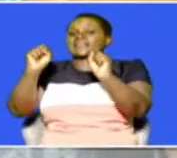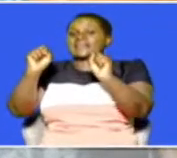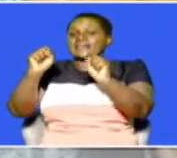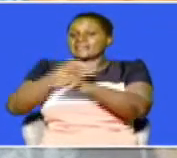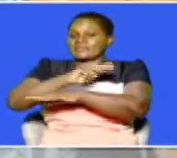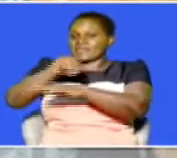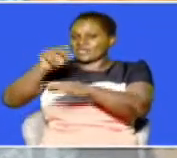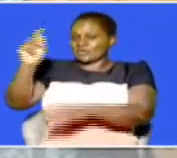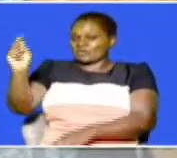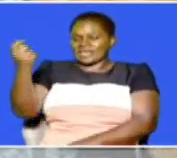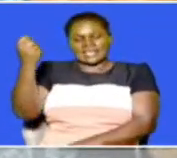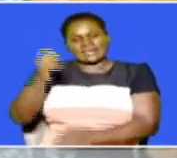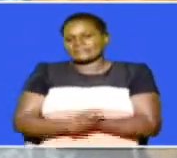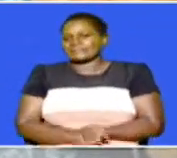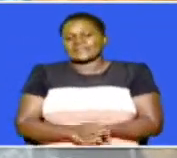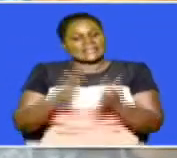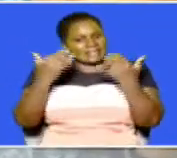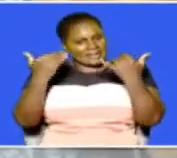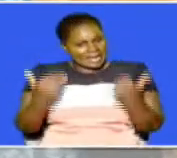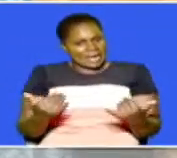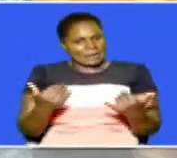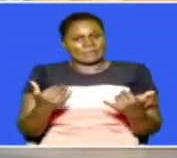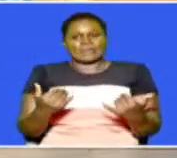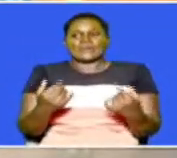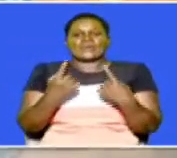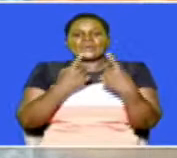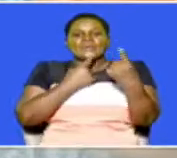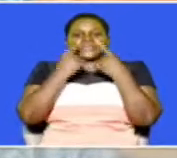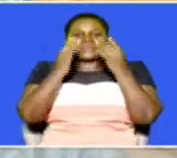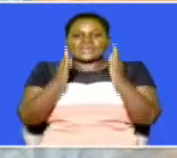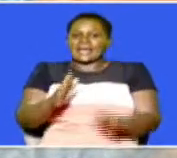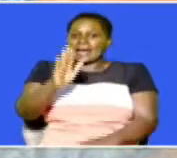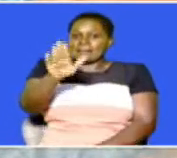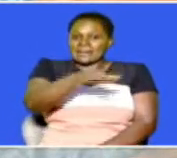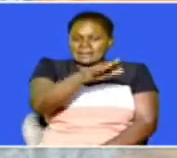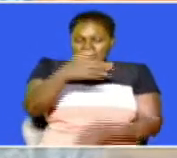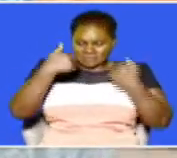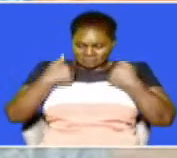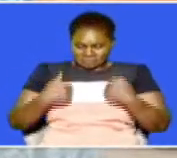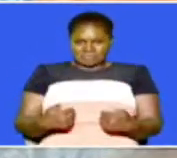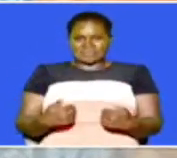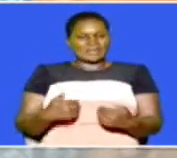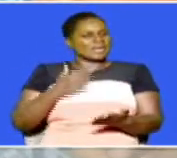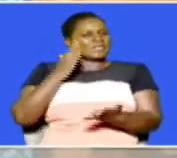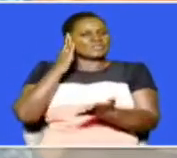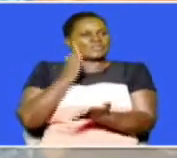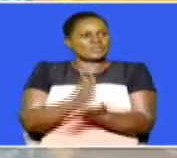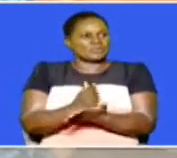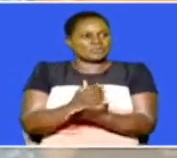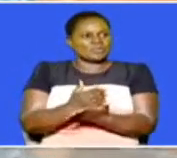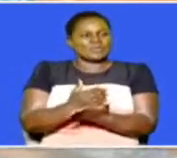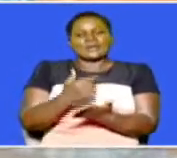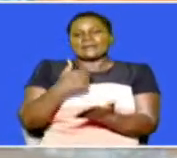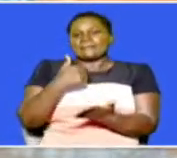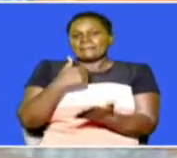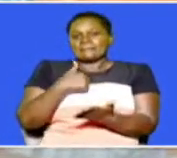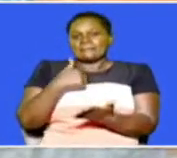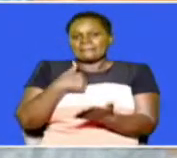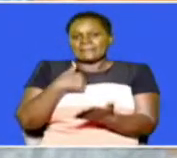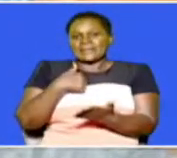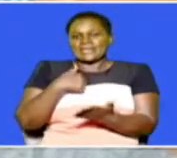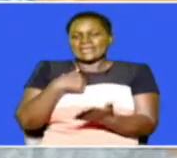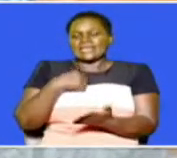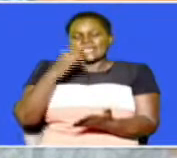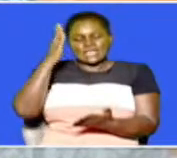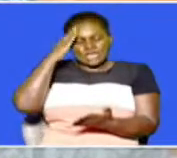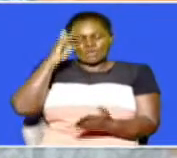Republic of Kenya. So as the Speaker of the National Assembly, obviously I knew what the pecking order